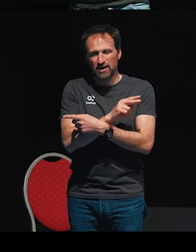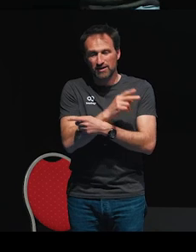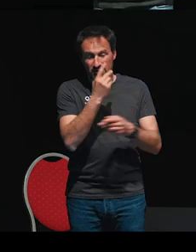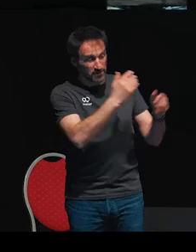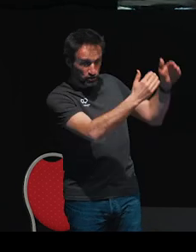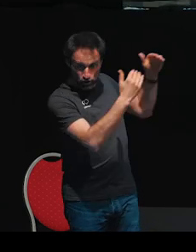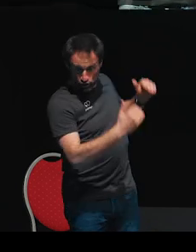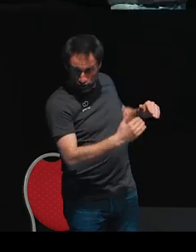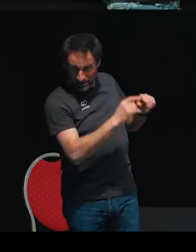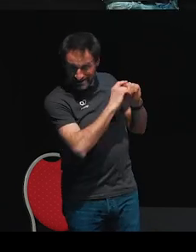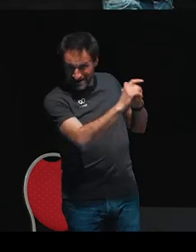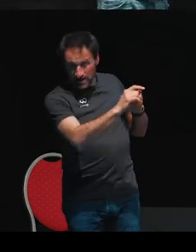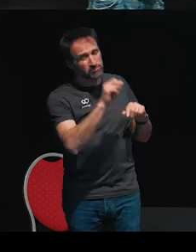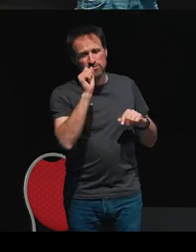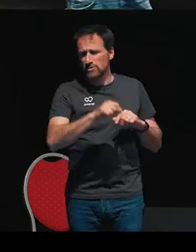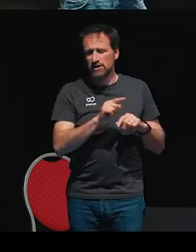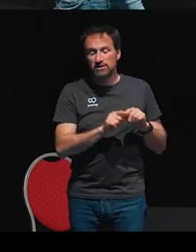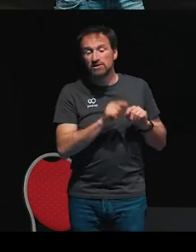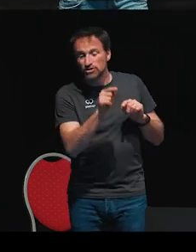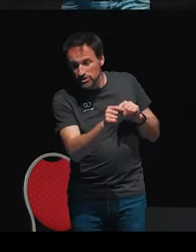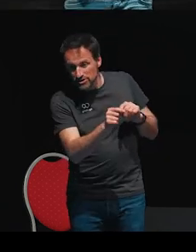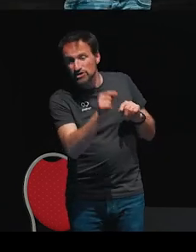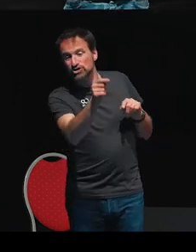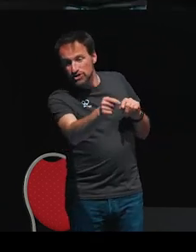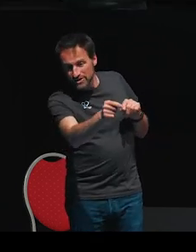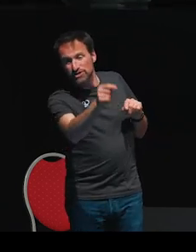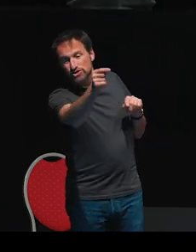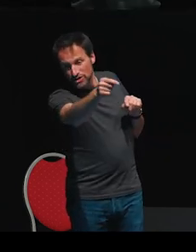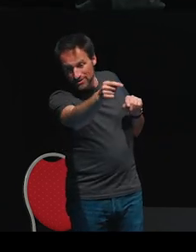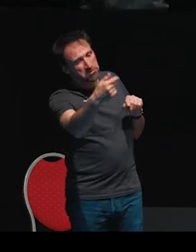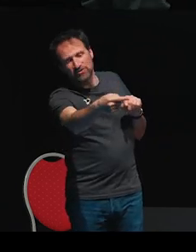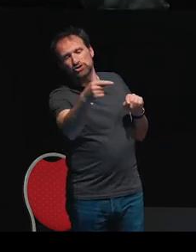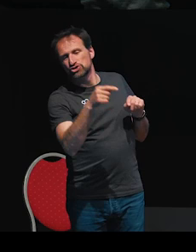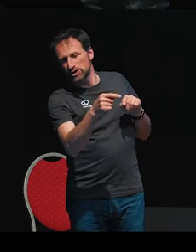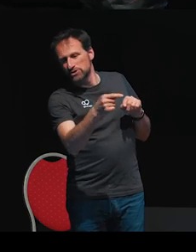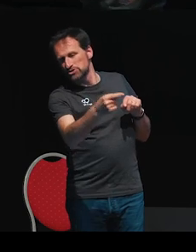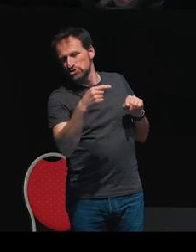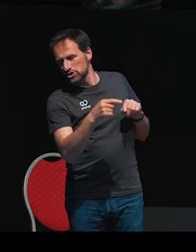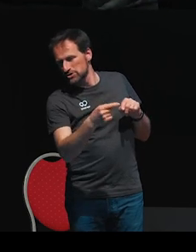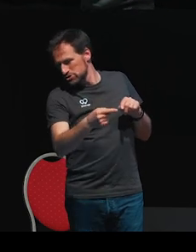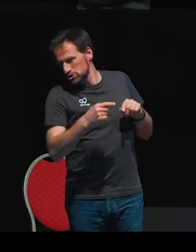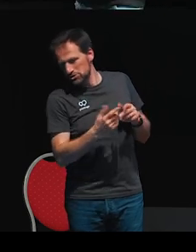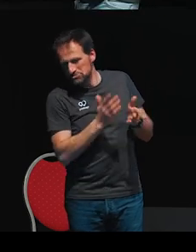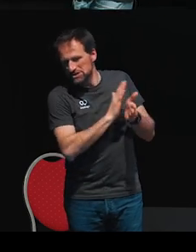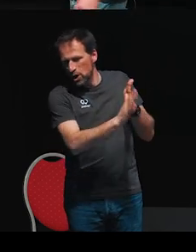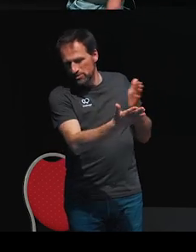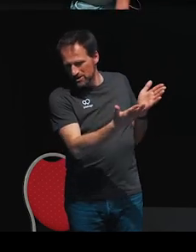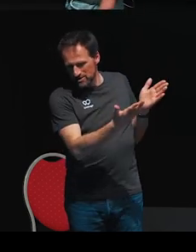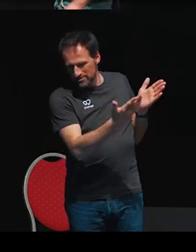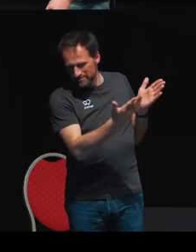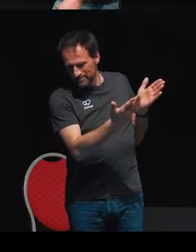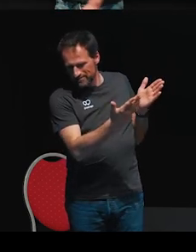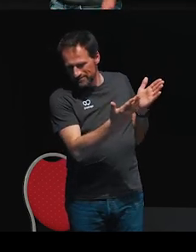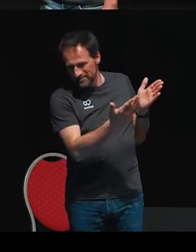and backward to every single change that you made to the state. This means state is reproducible. Why